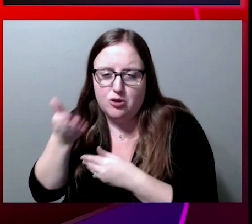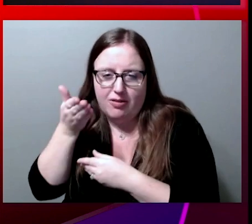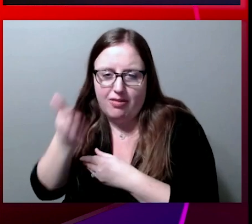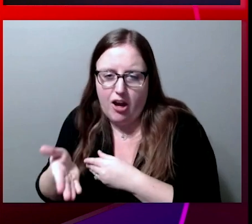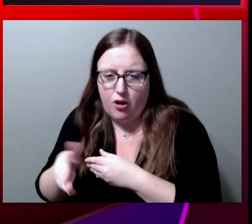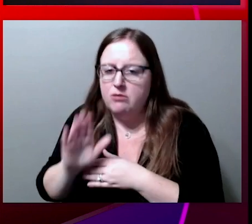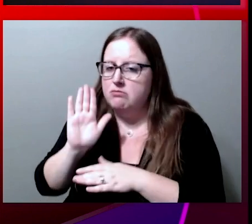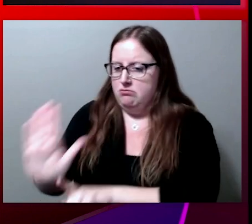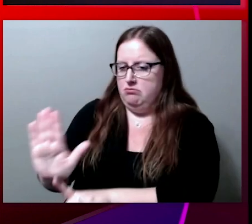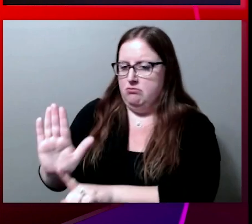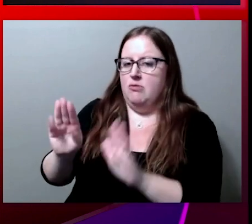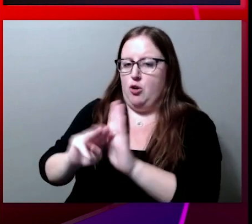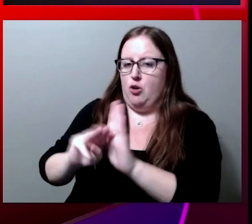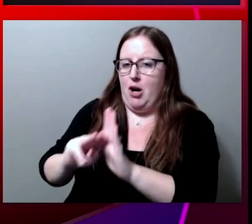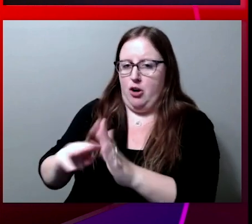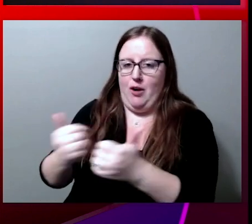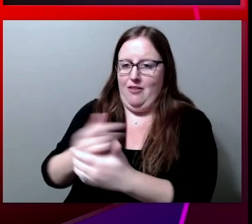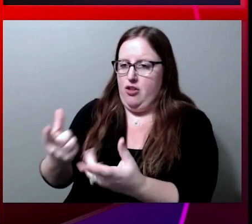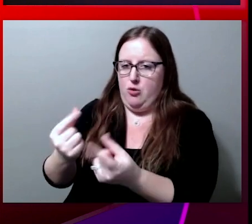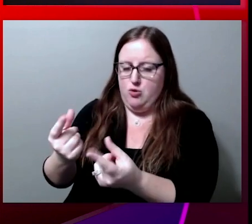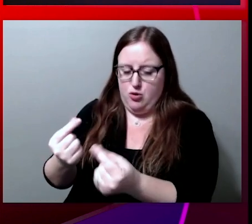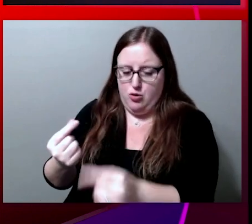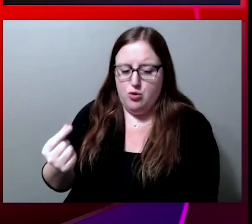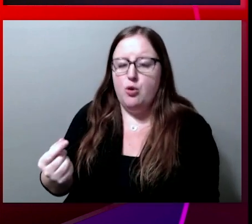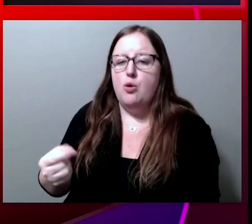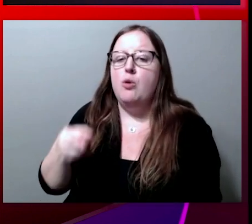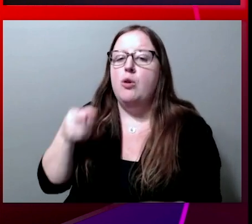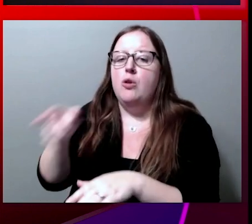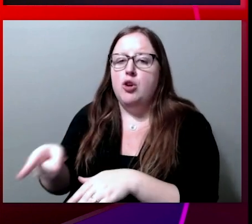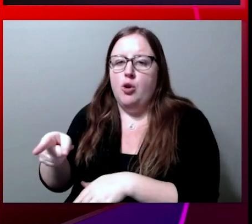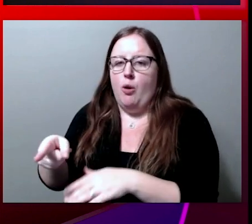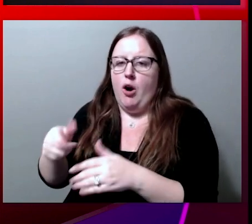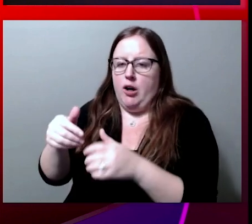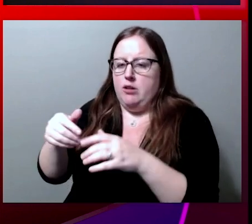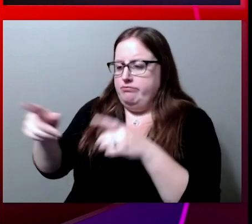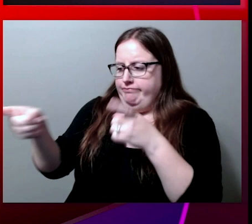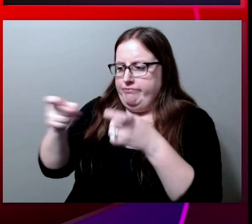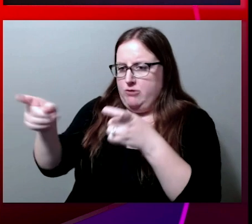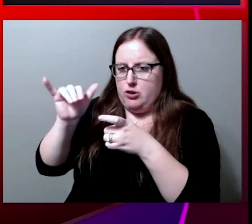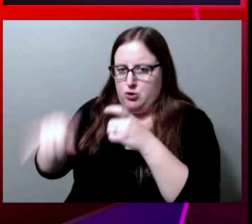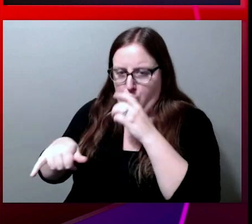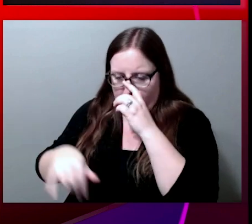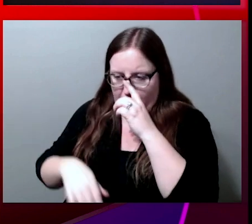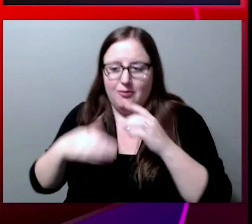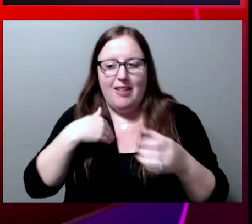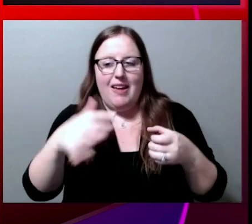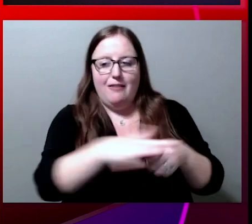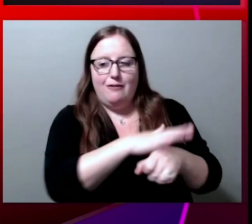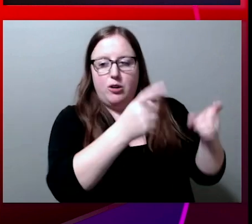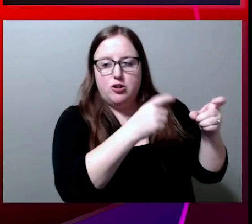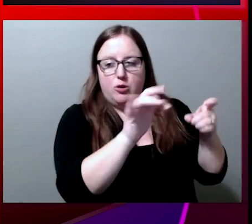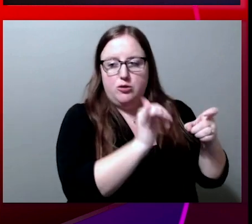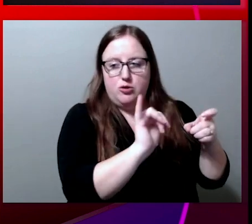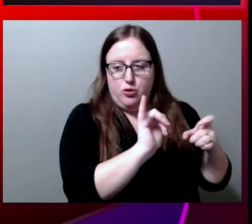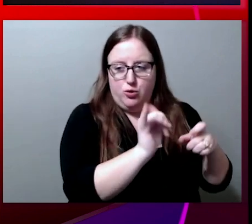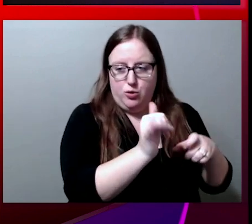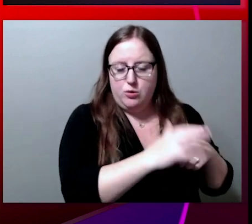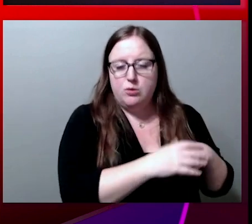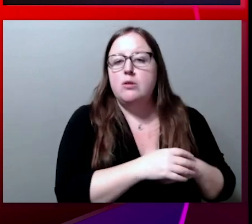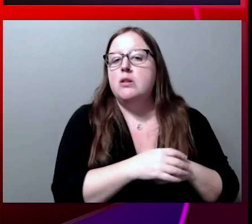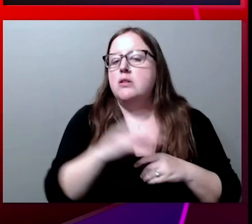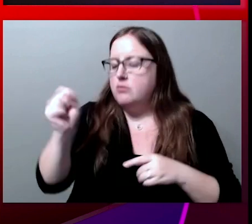that model. Everything that you do is something that you are in charge of. And then they obviously have full control over Yes. with whom it's shared. Yep,